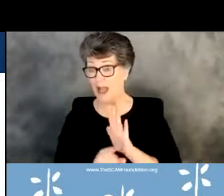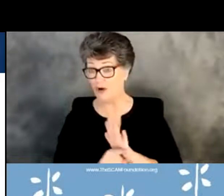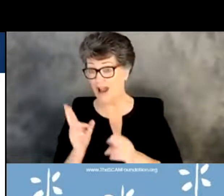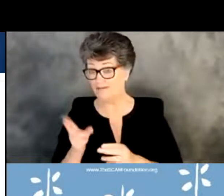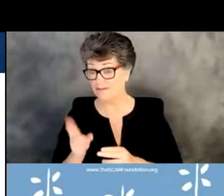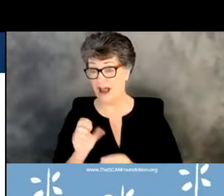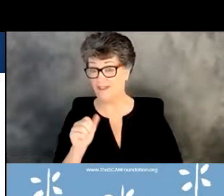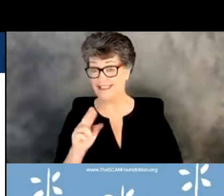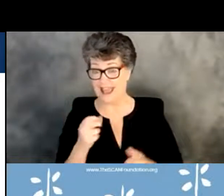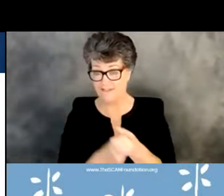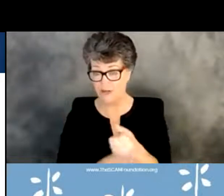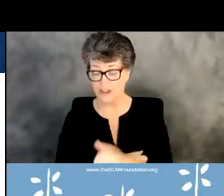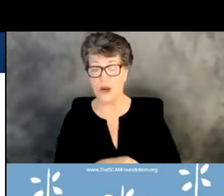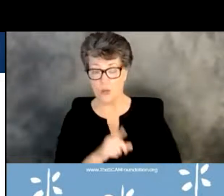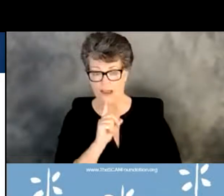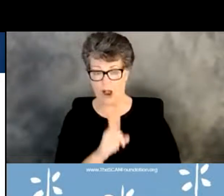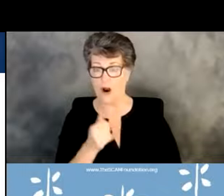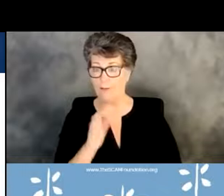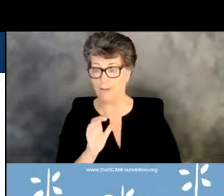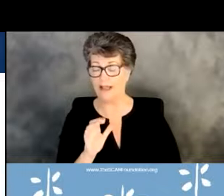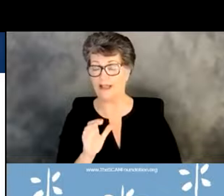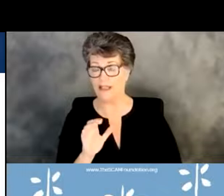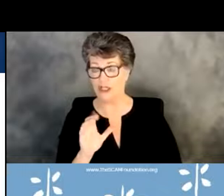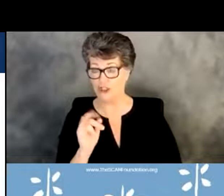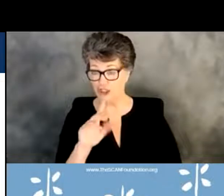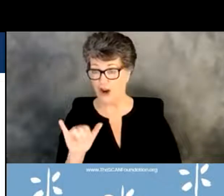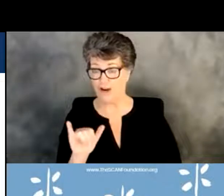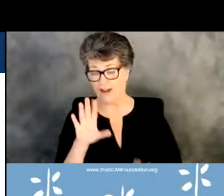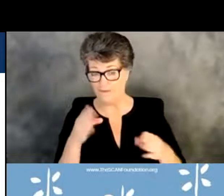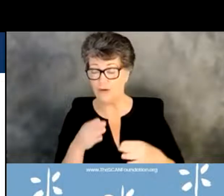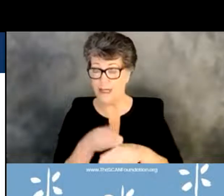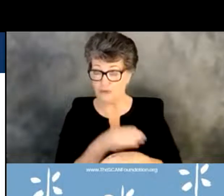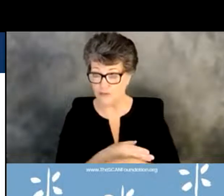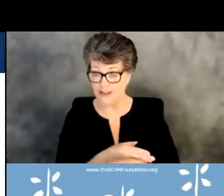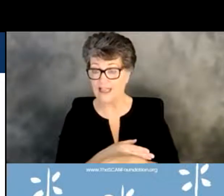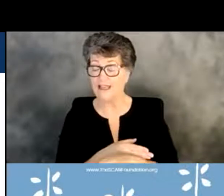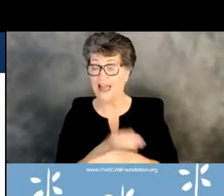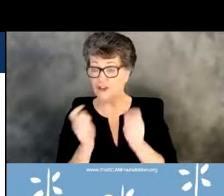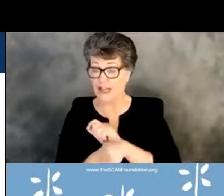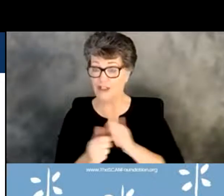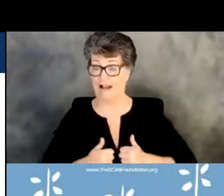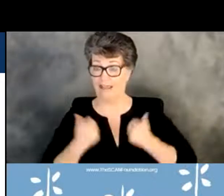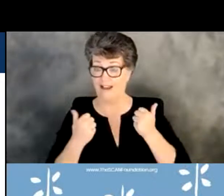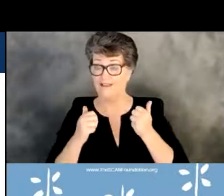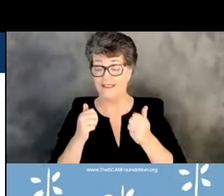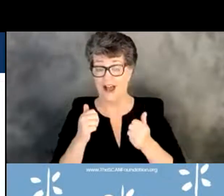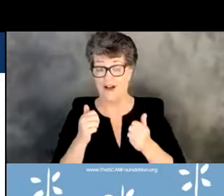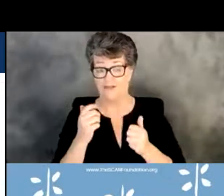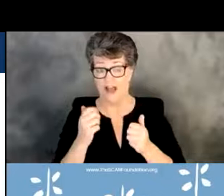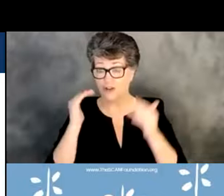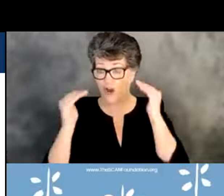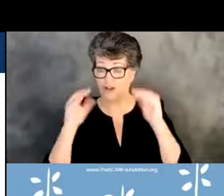SCAN Foundation. We are a public charity focused on improving and transforming the lives of adults in California and throughout